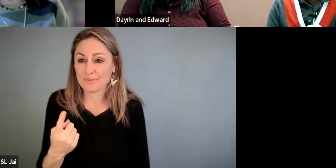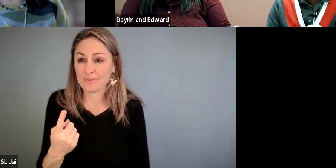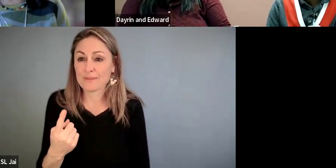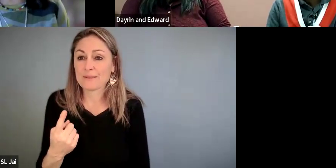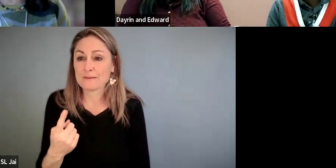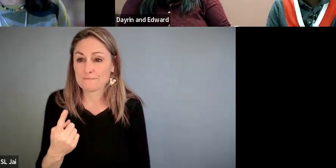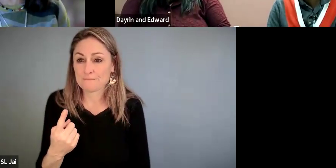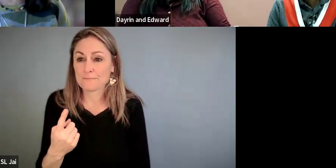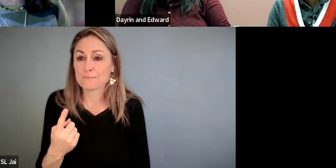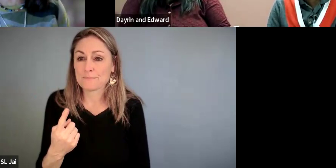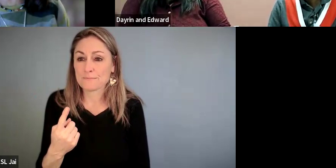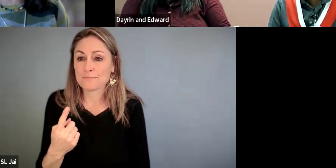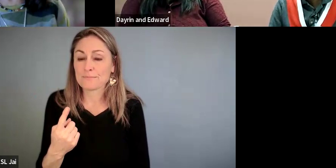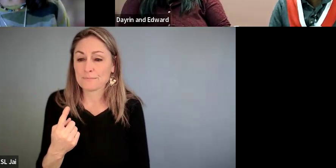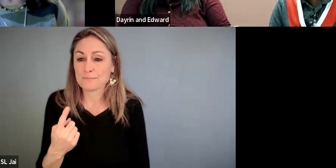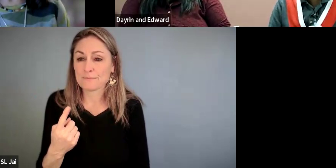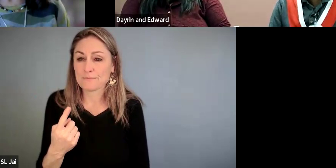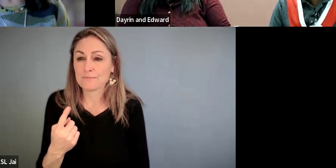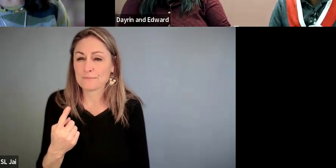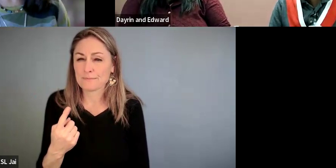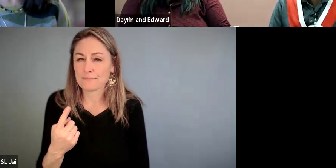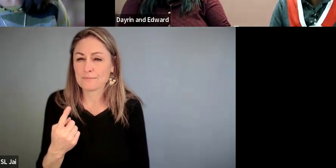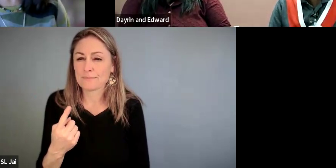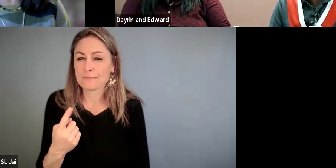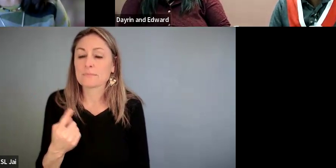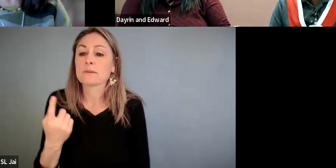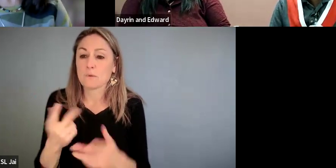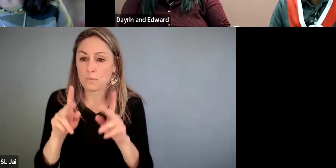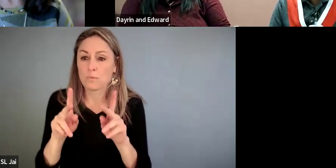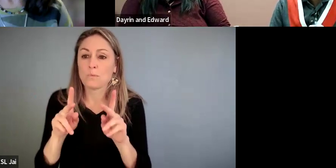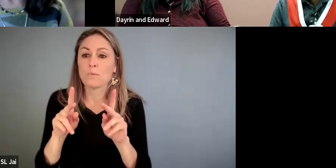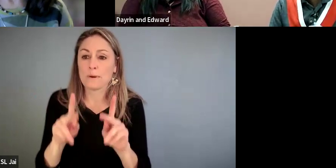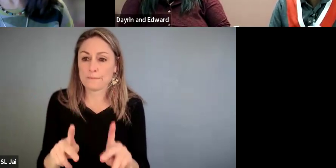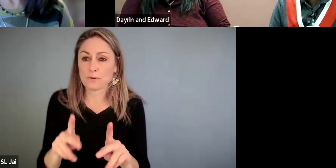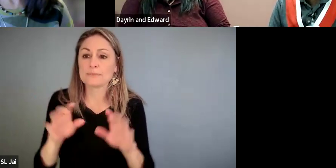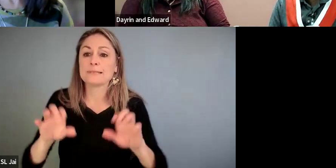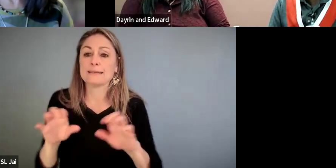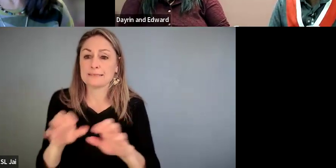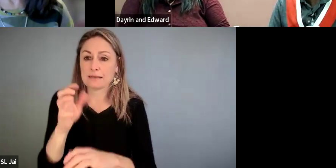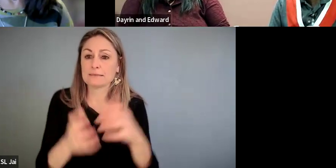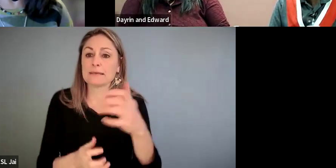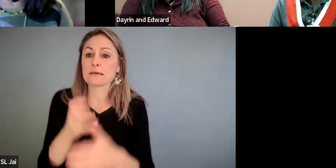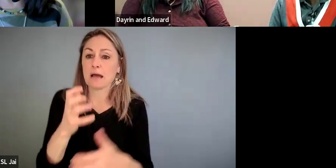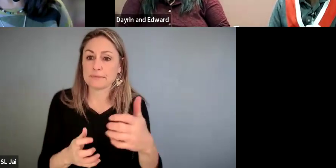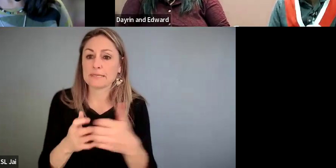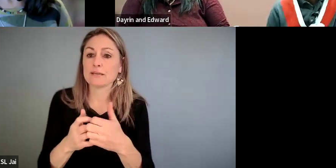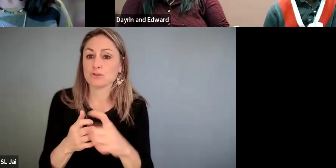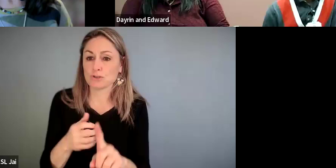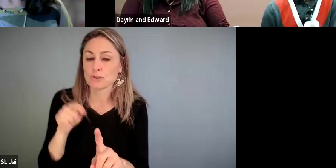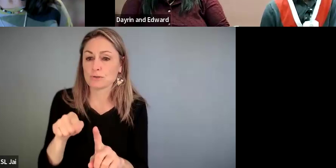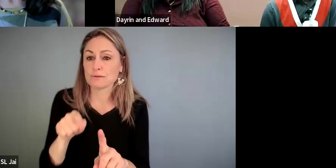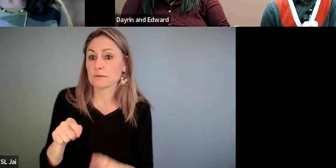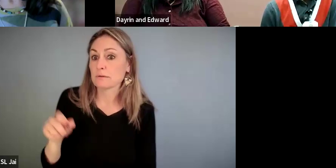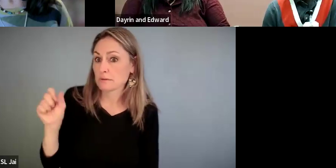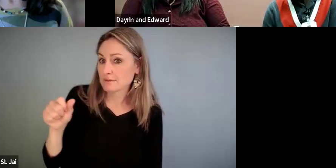person who needs accommodation, you kind of see that one person with that accommodation. That's very important.